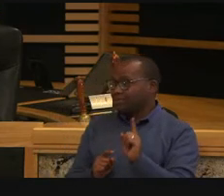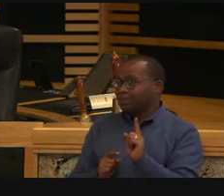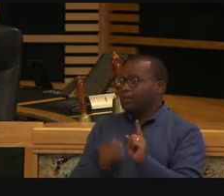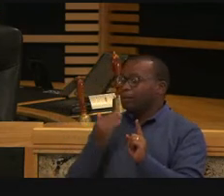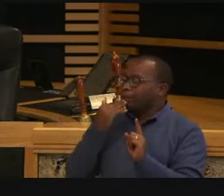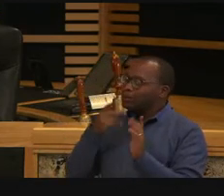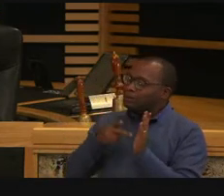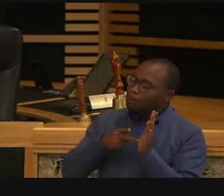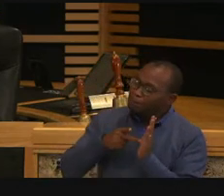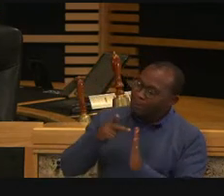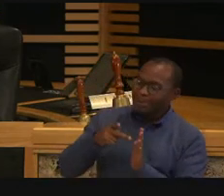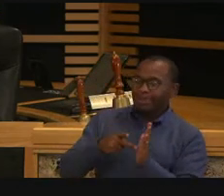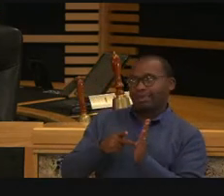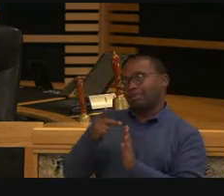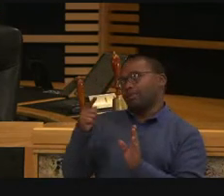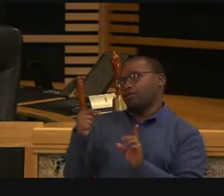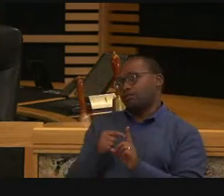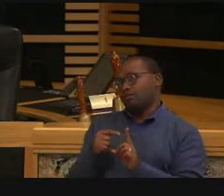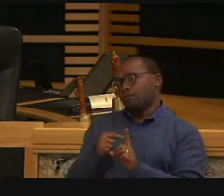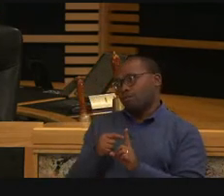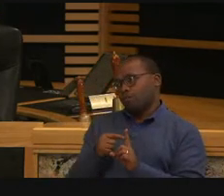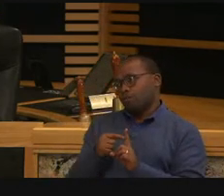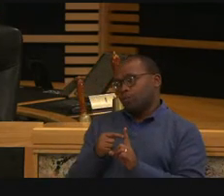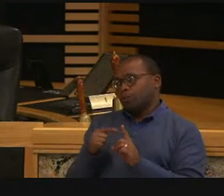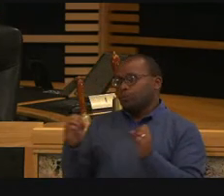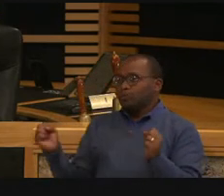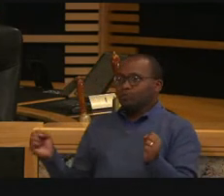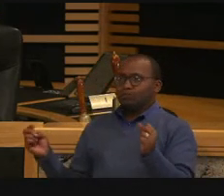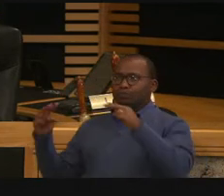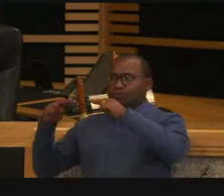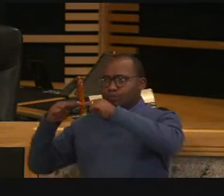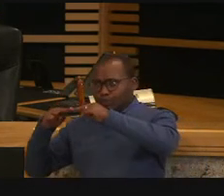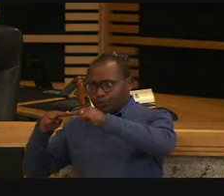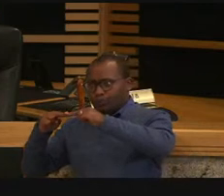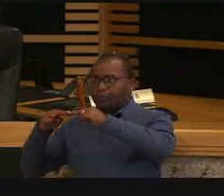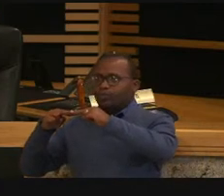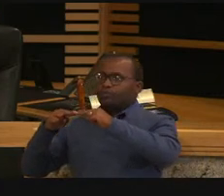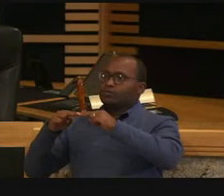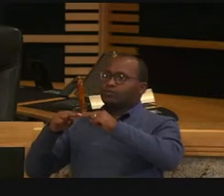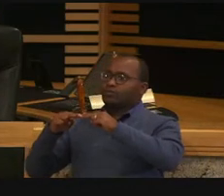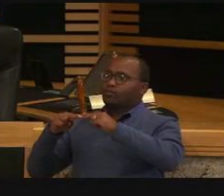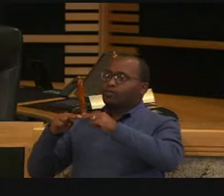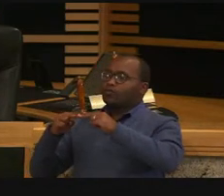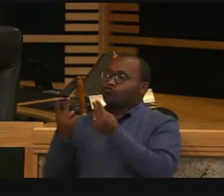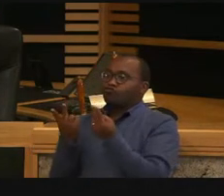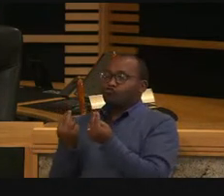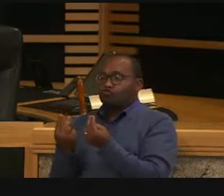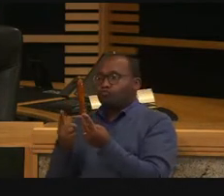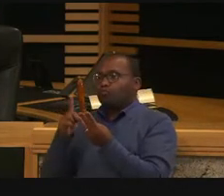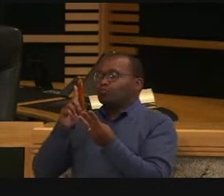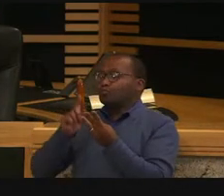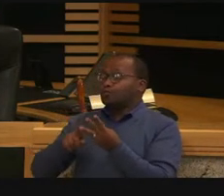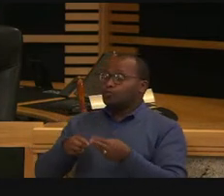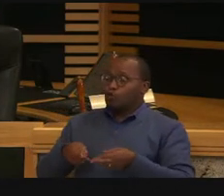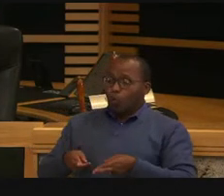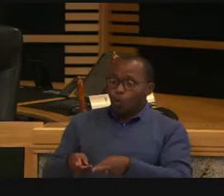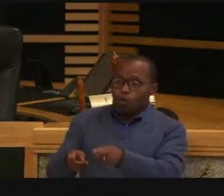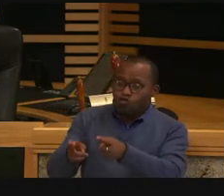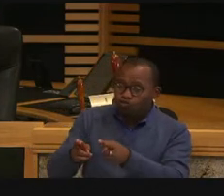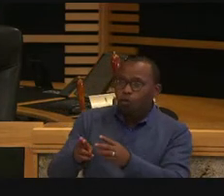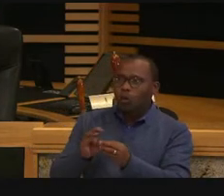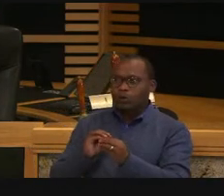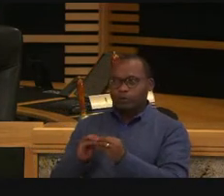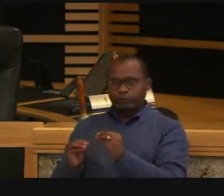bridges and road maintenance will be properly implemented once adequate budget and operational